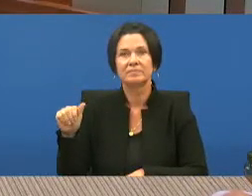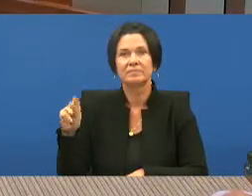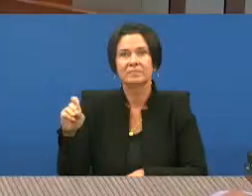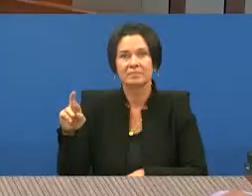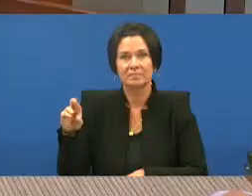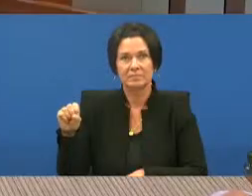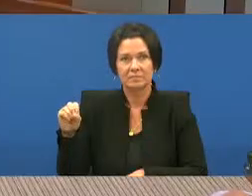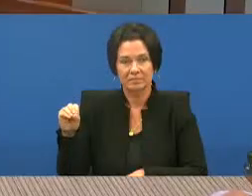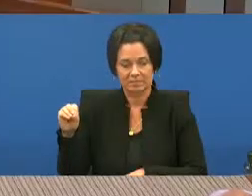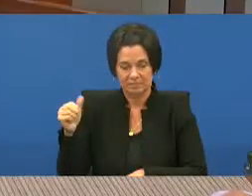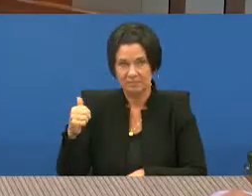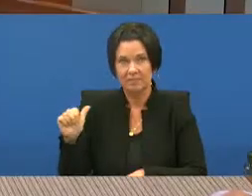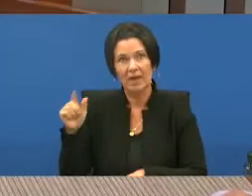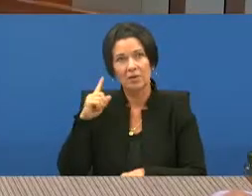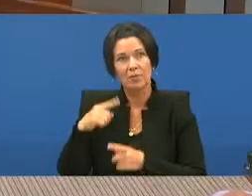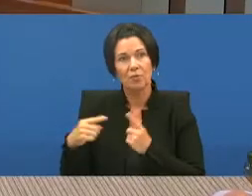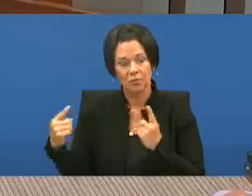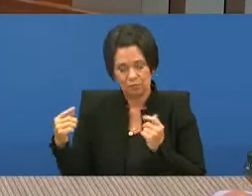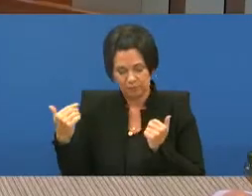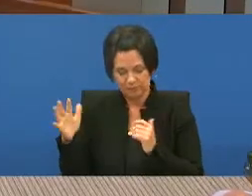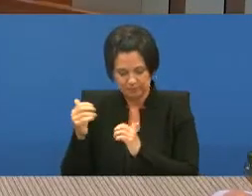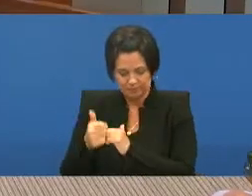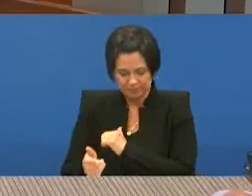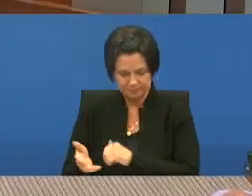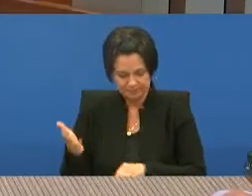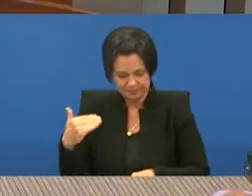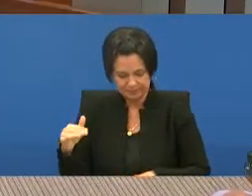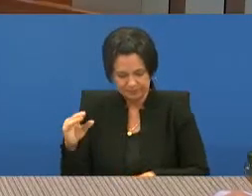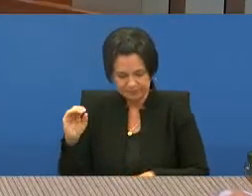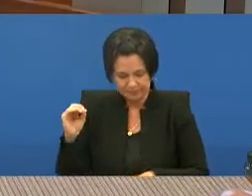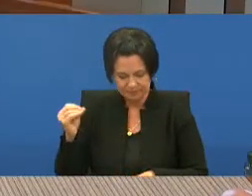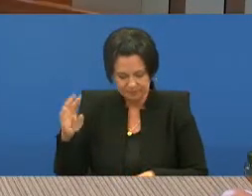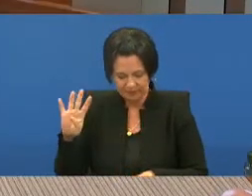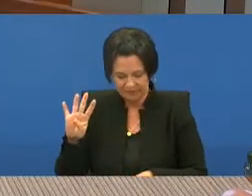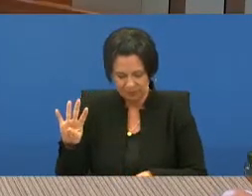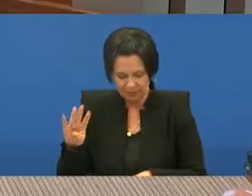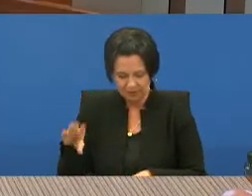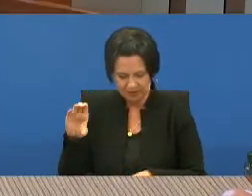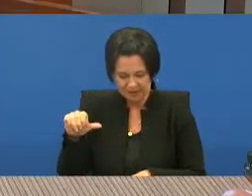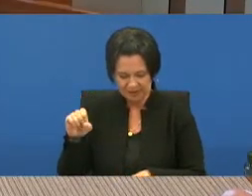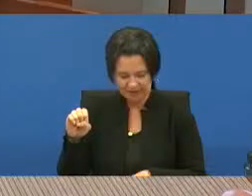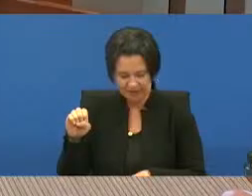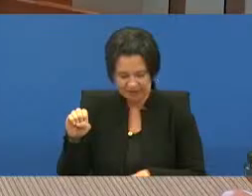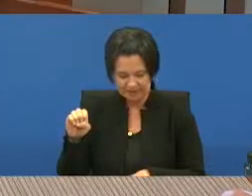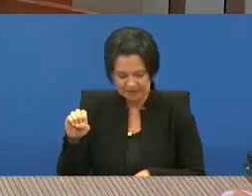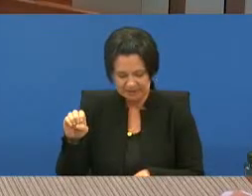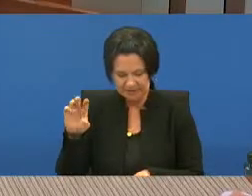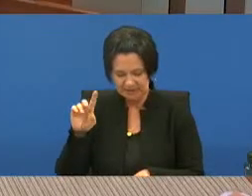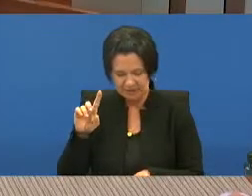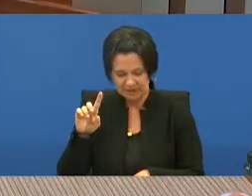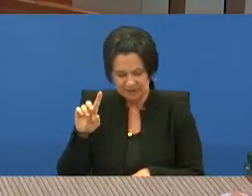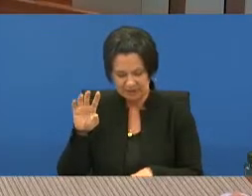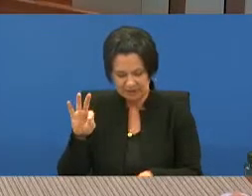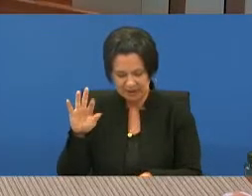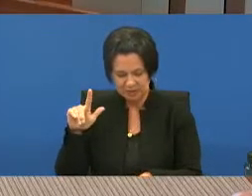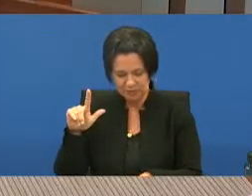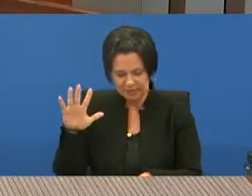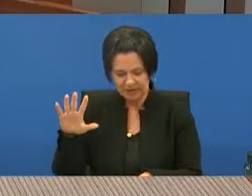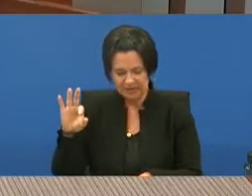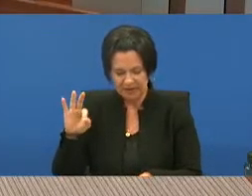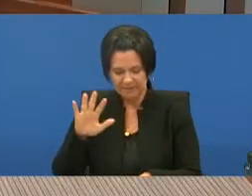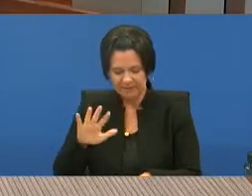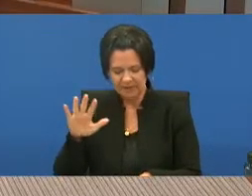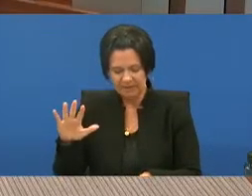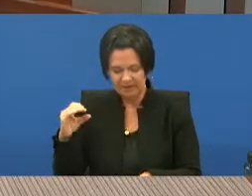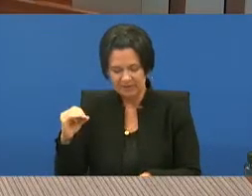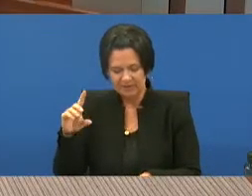Any opposed? Motion carries. Item 4, case 9-259550 Donaldale